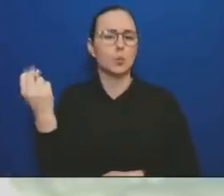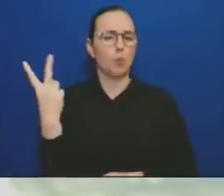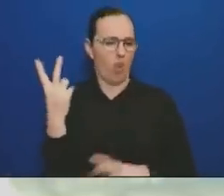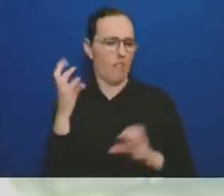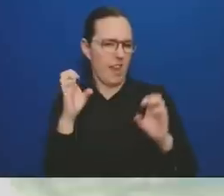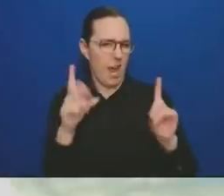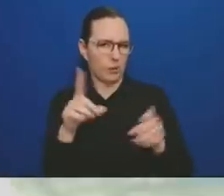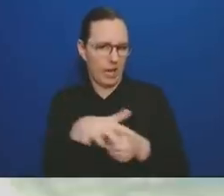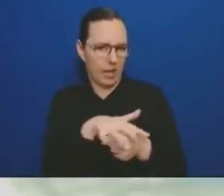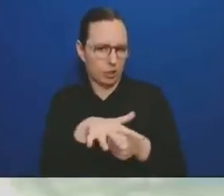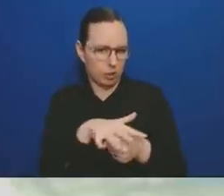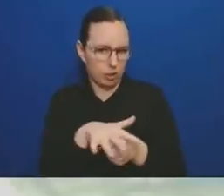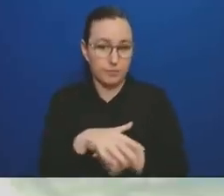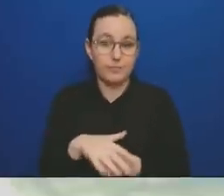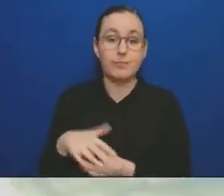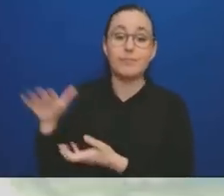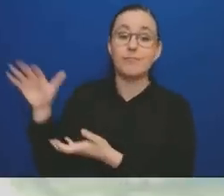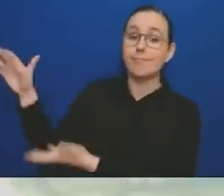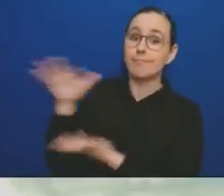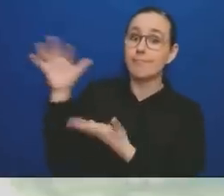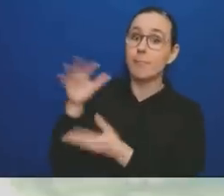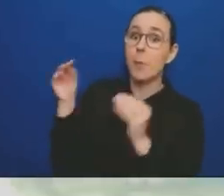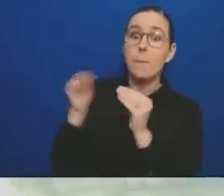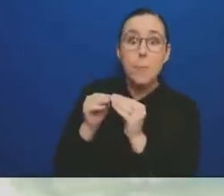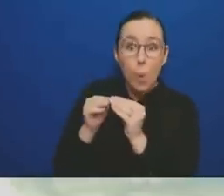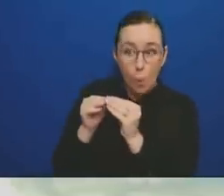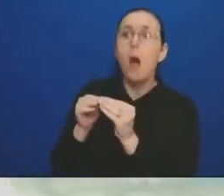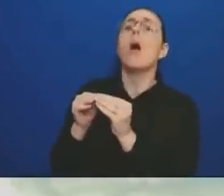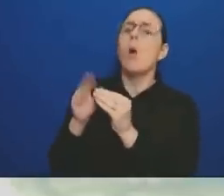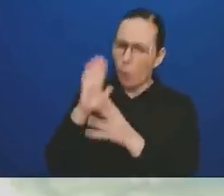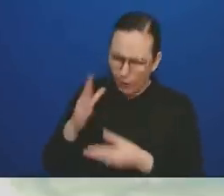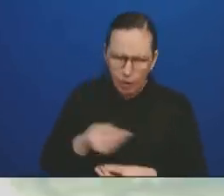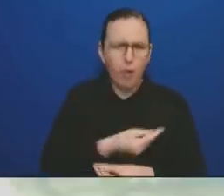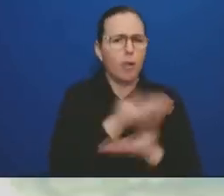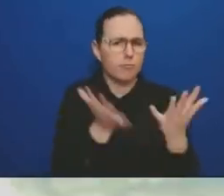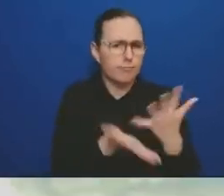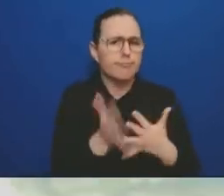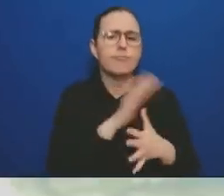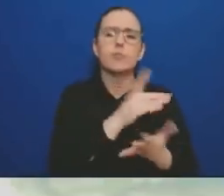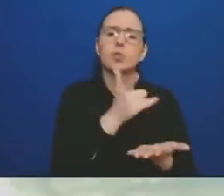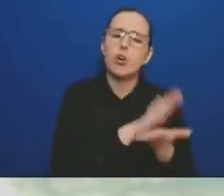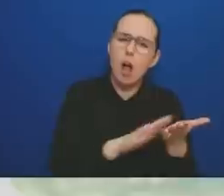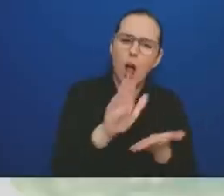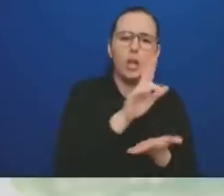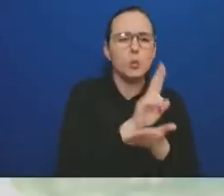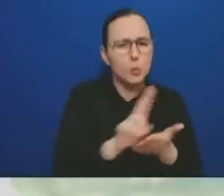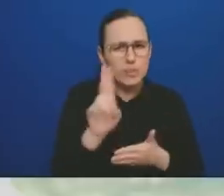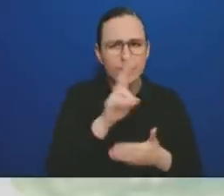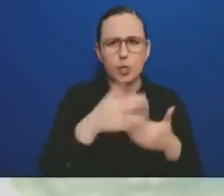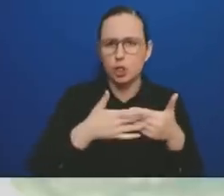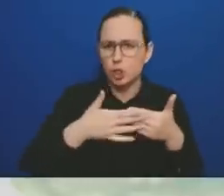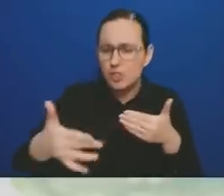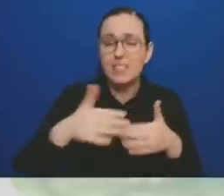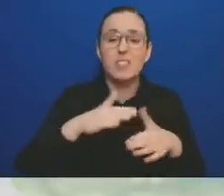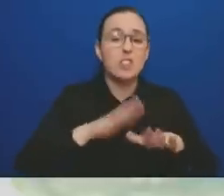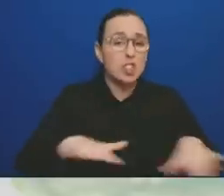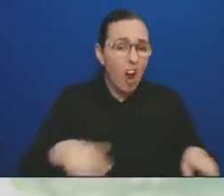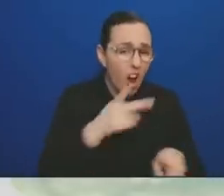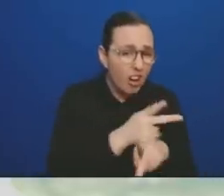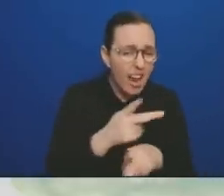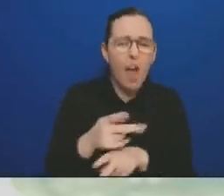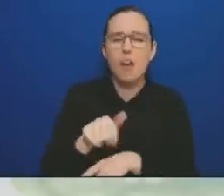areas in greatest need and expand across post-secondary childcare and other areas, as identified in the plan that was presented on December